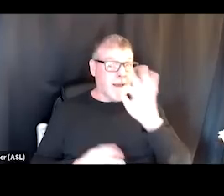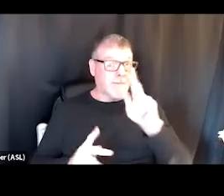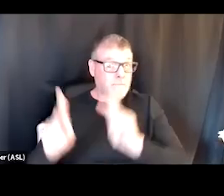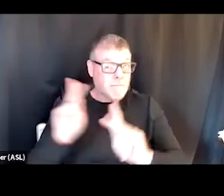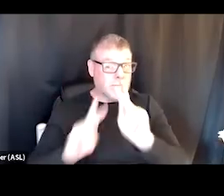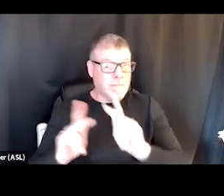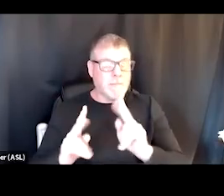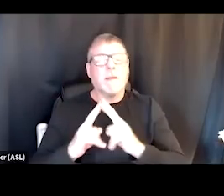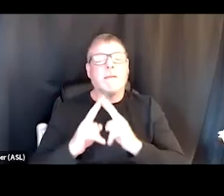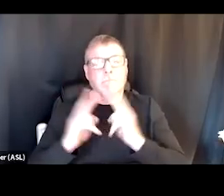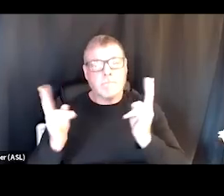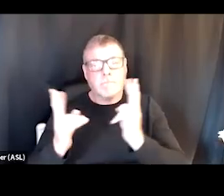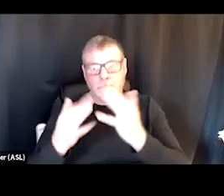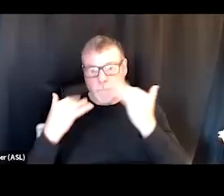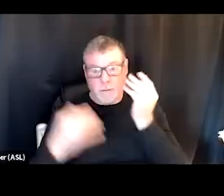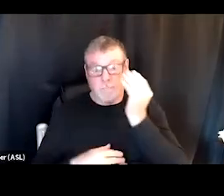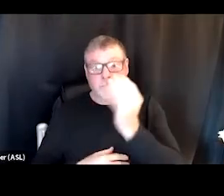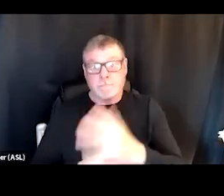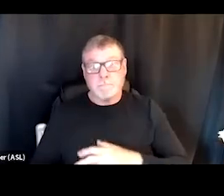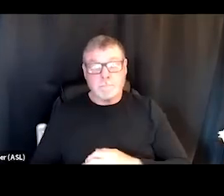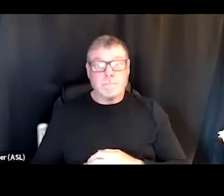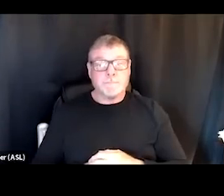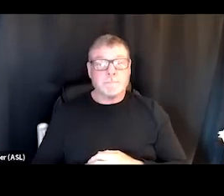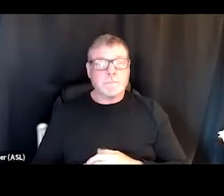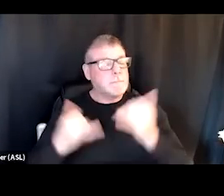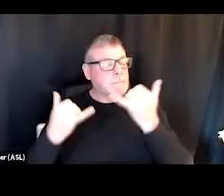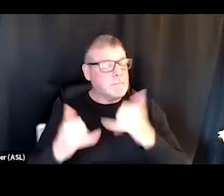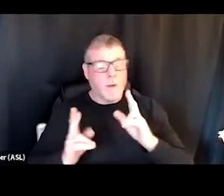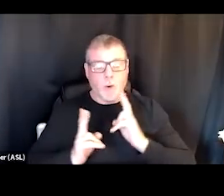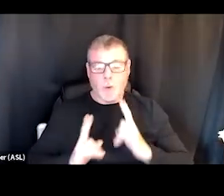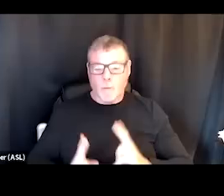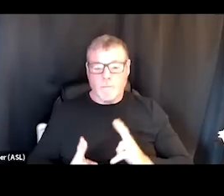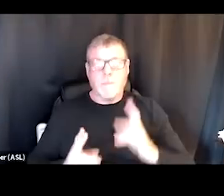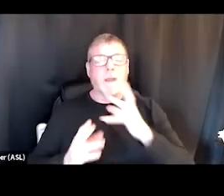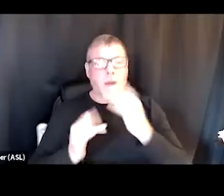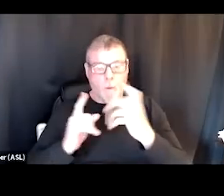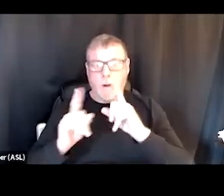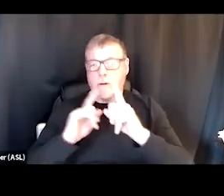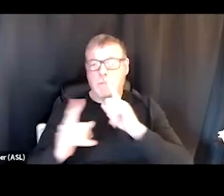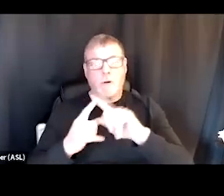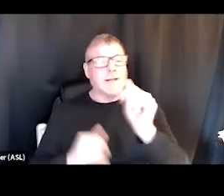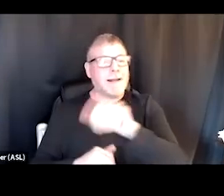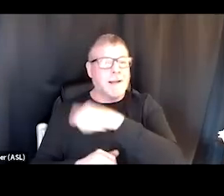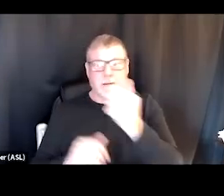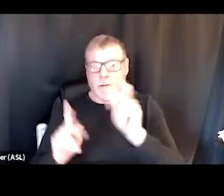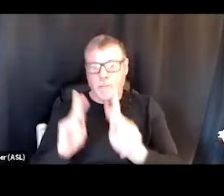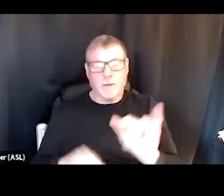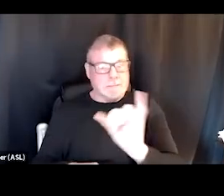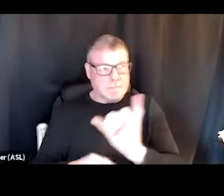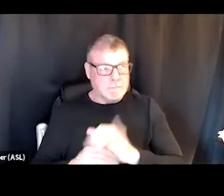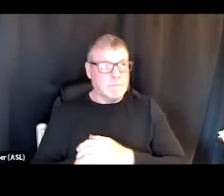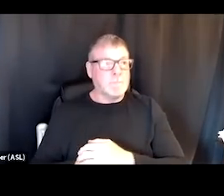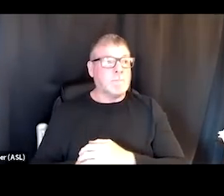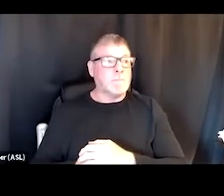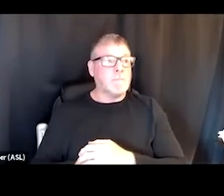population are very friendly. They're still human and they want to be talked to just like any other person. And